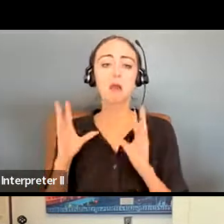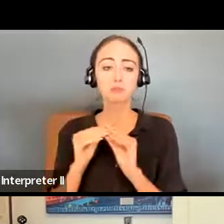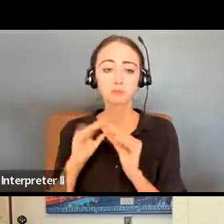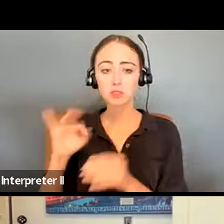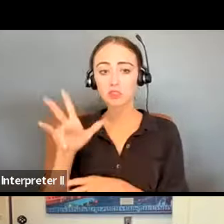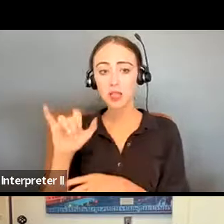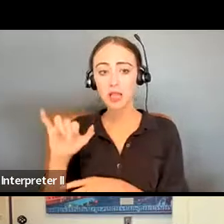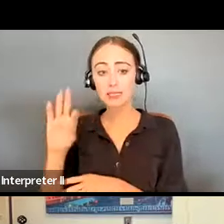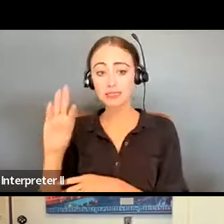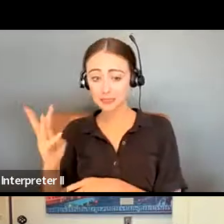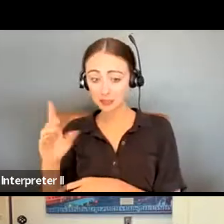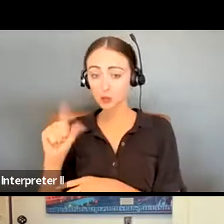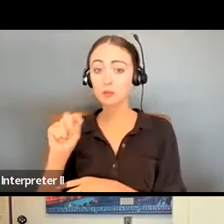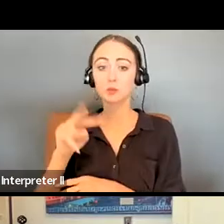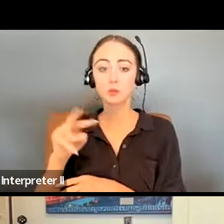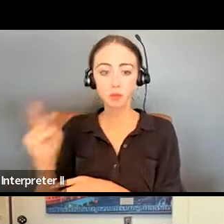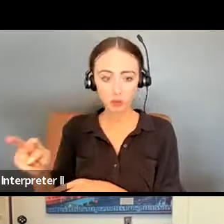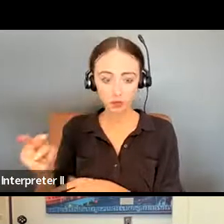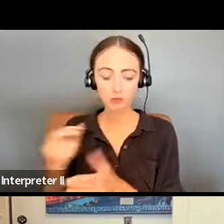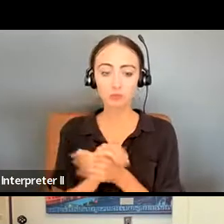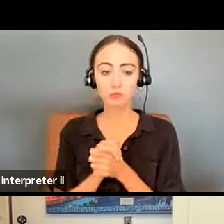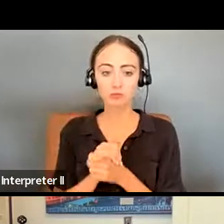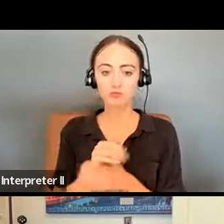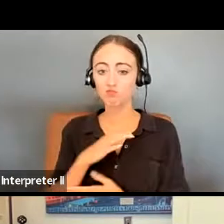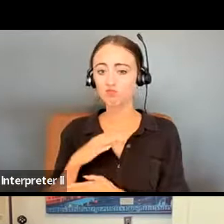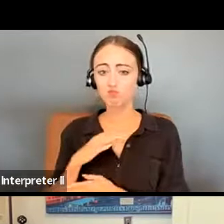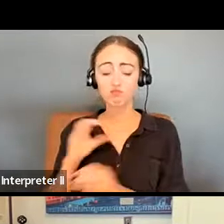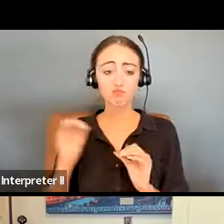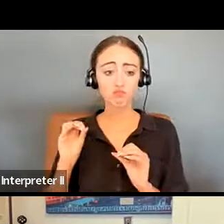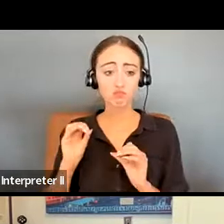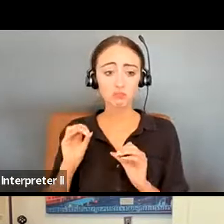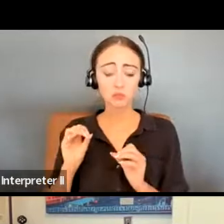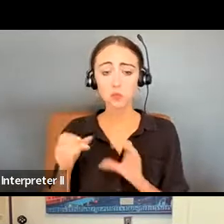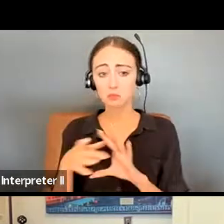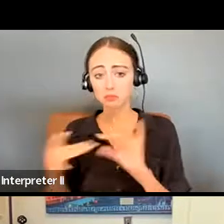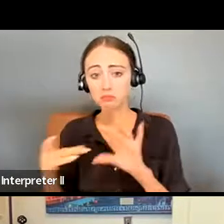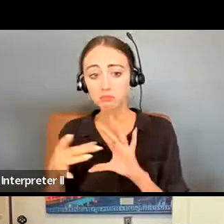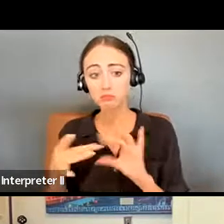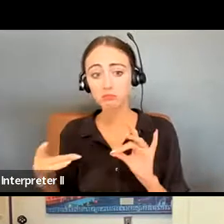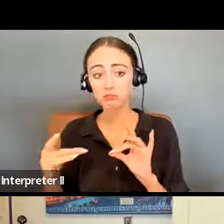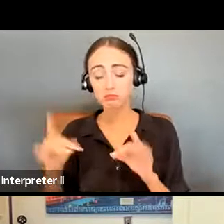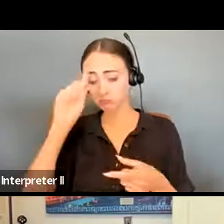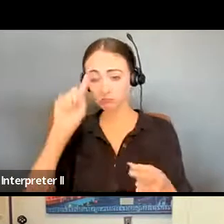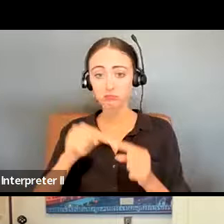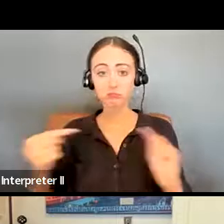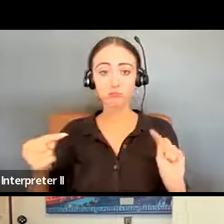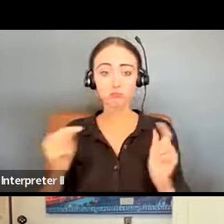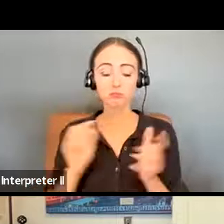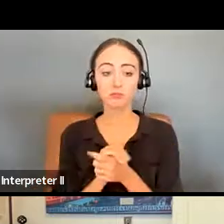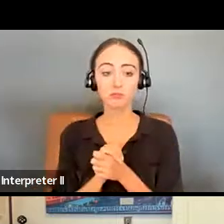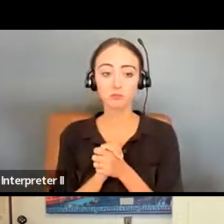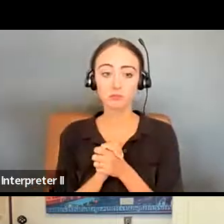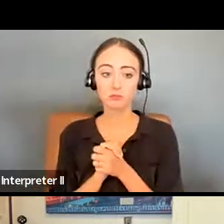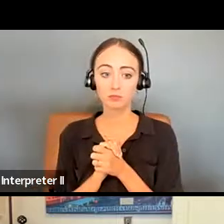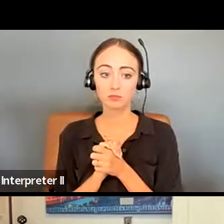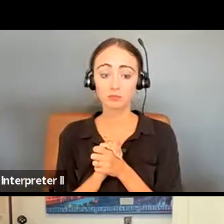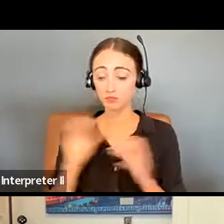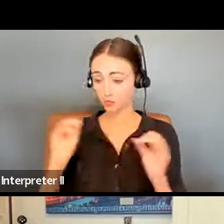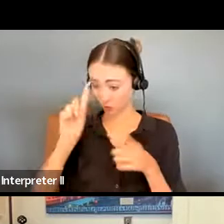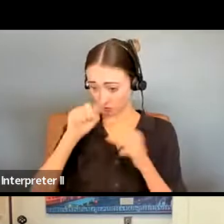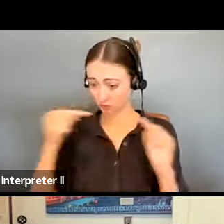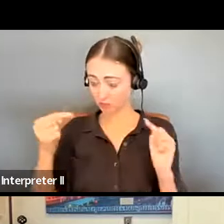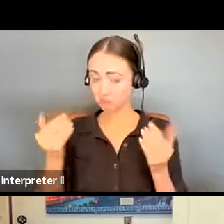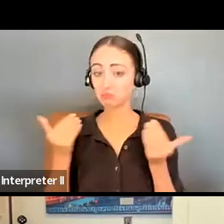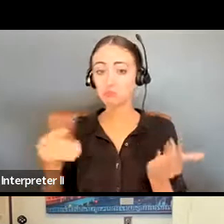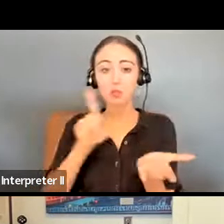6th, 2022. The committee did not receive any testimony or comments in opposition. Without objection, I move the